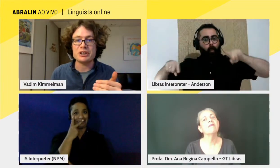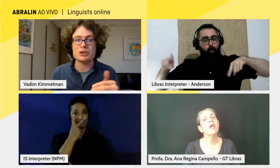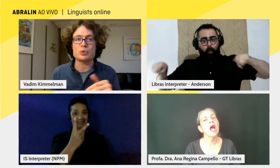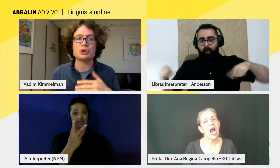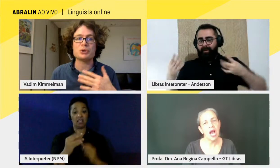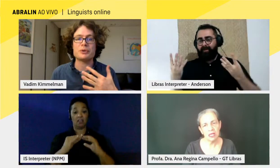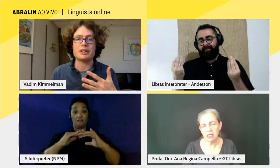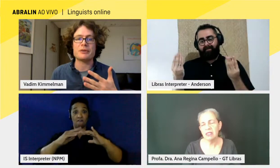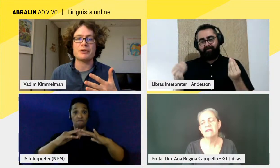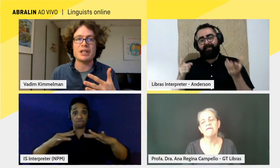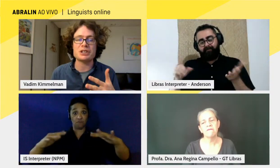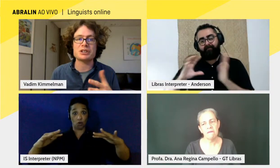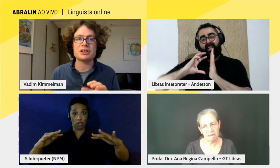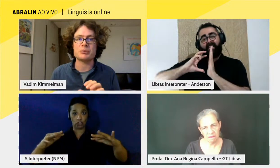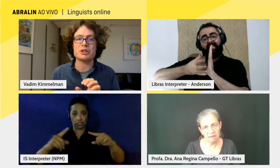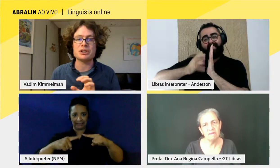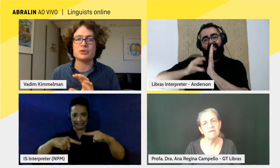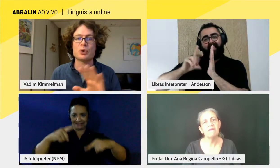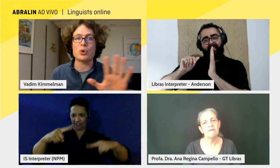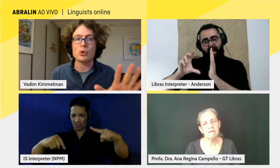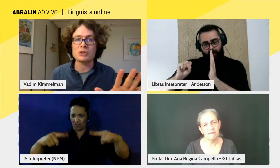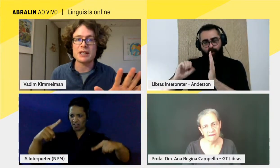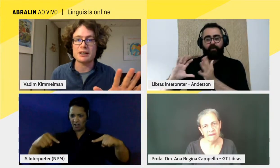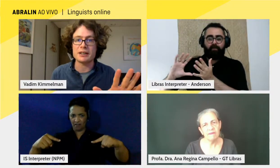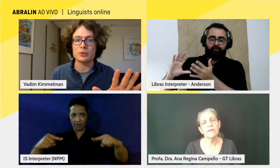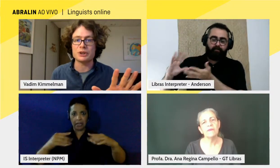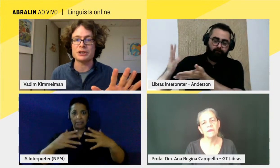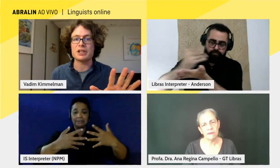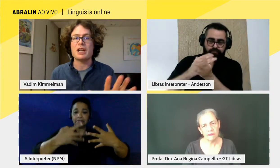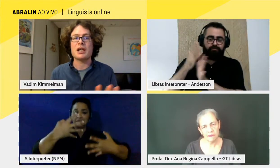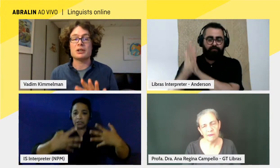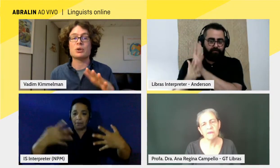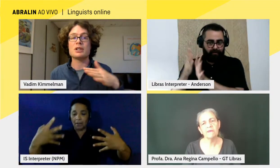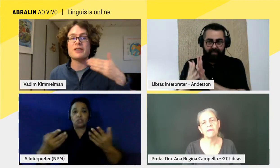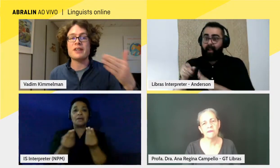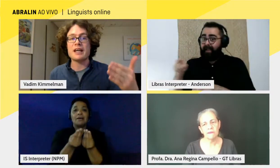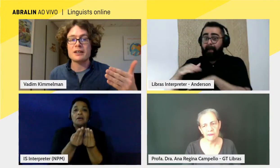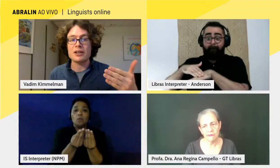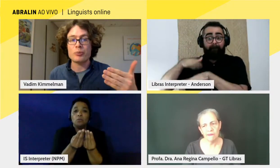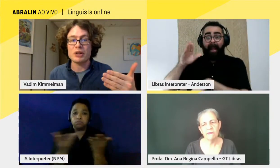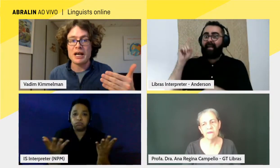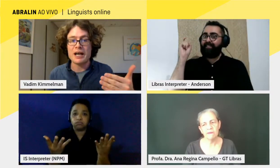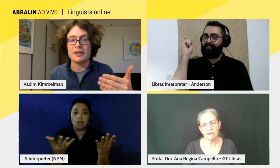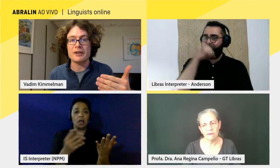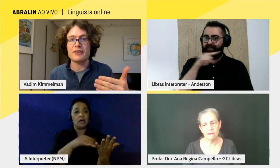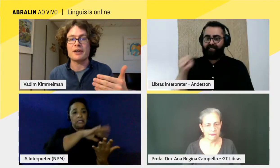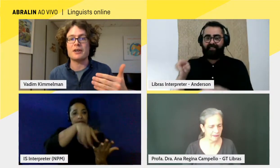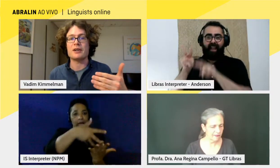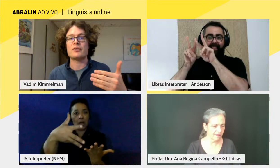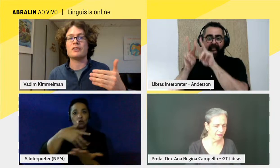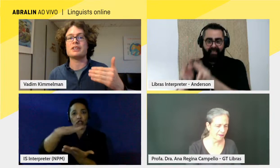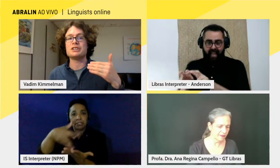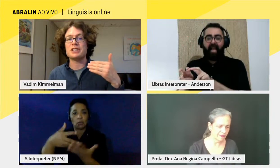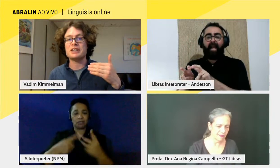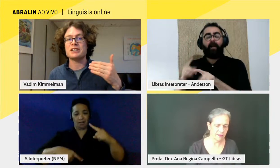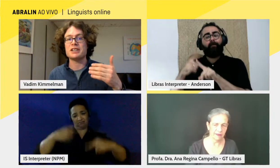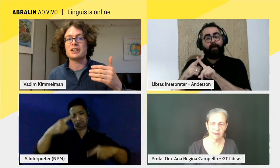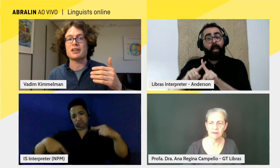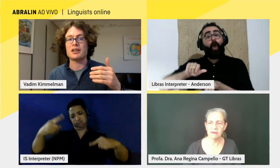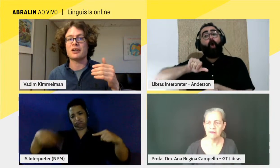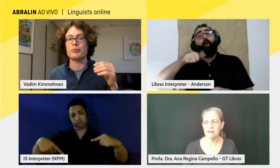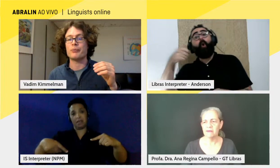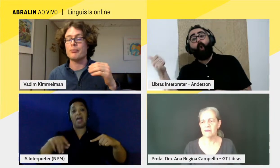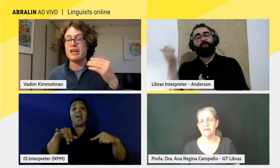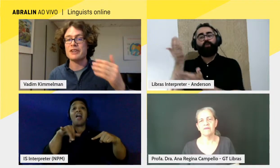variation databases. We should create variation databases for all sign languages and only then apply the